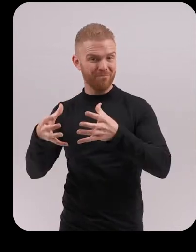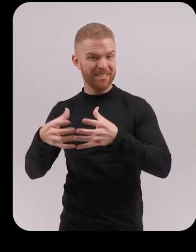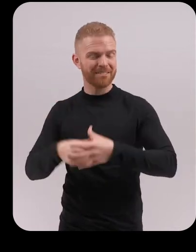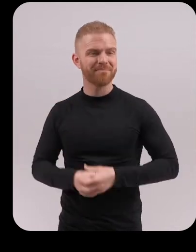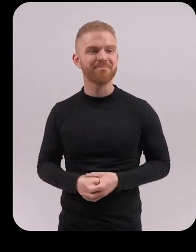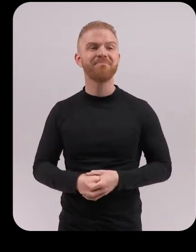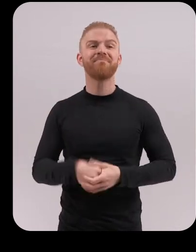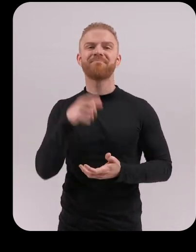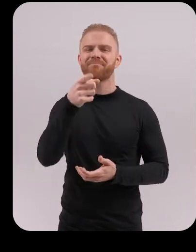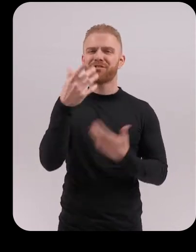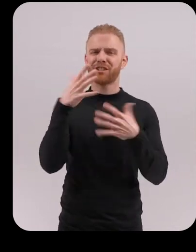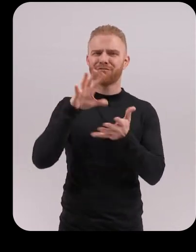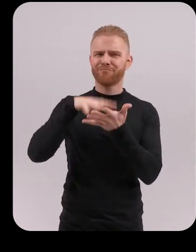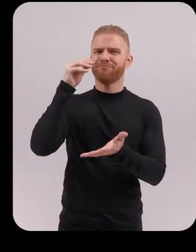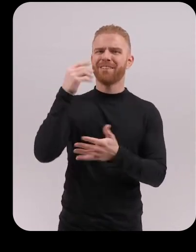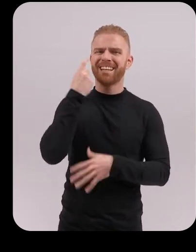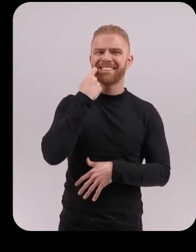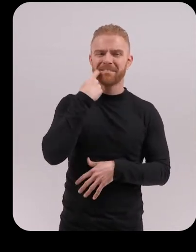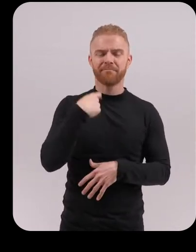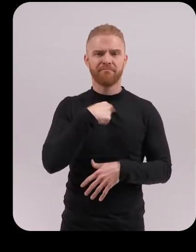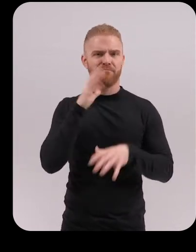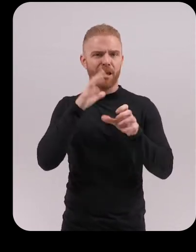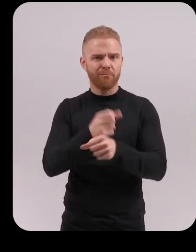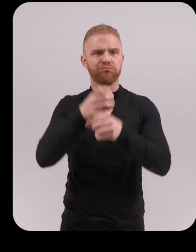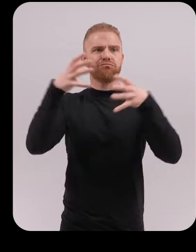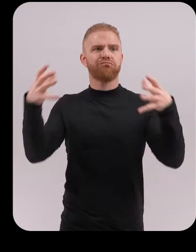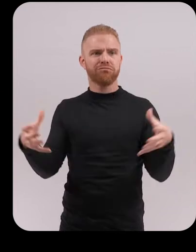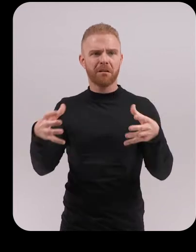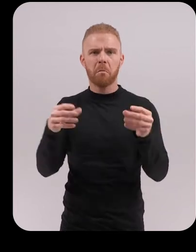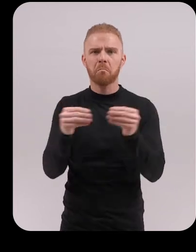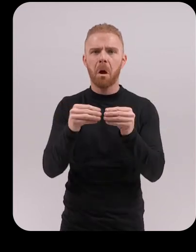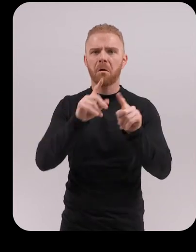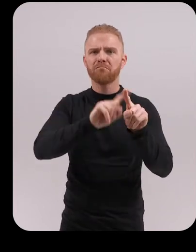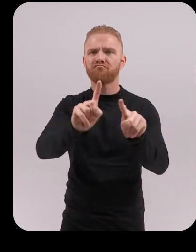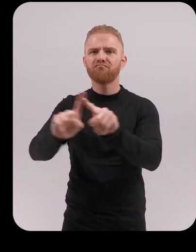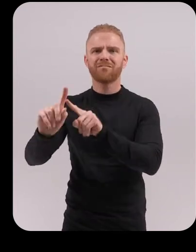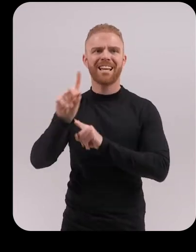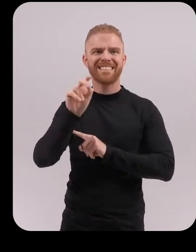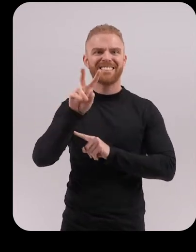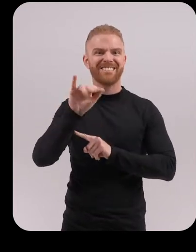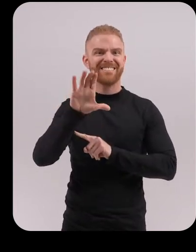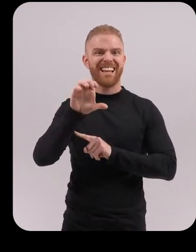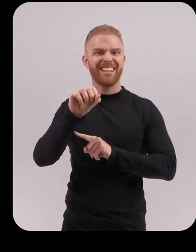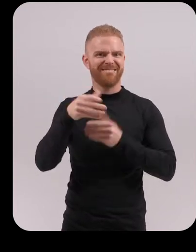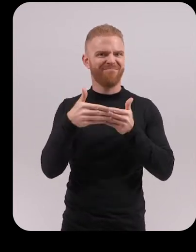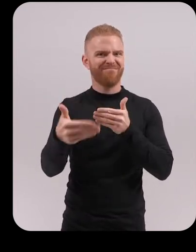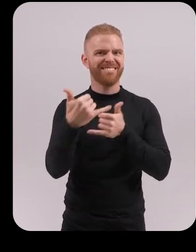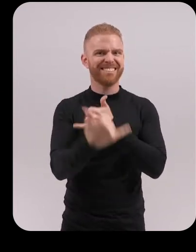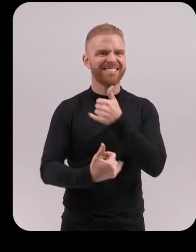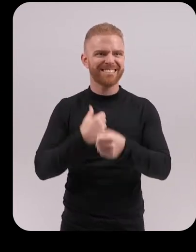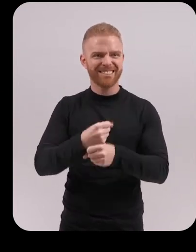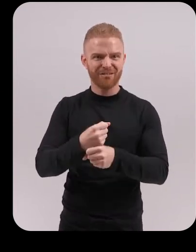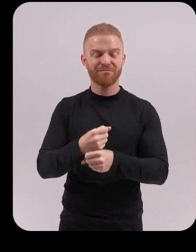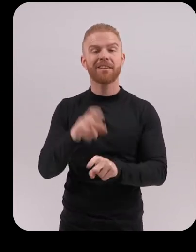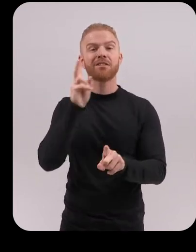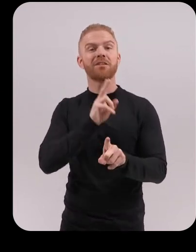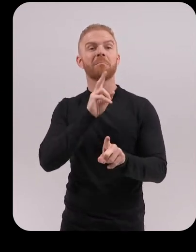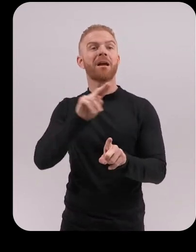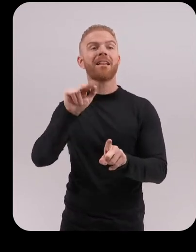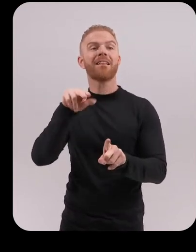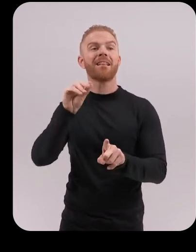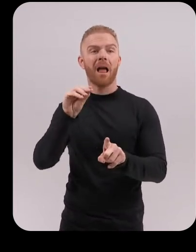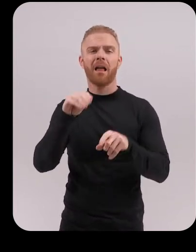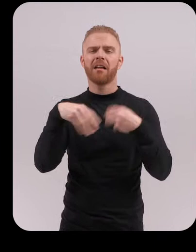you heard earlier, will be expanding their reach to additional devices later this year. Gemini Nano gives